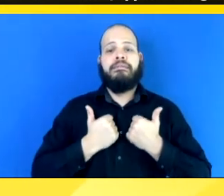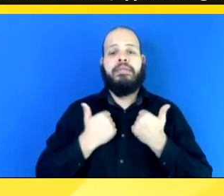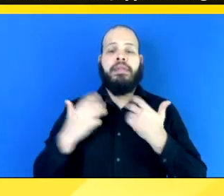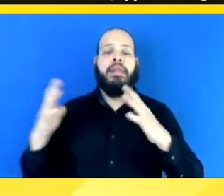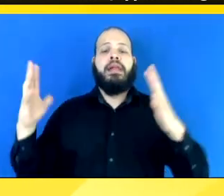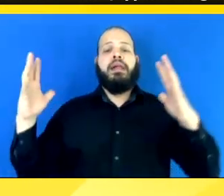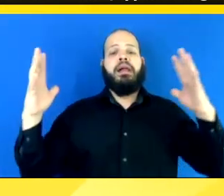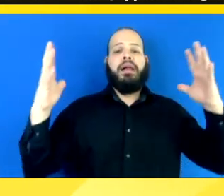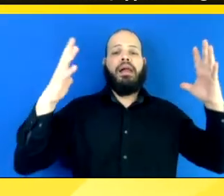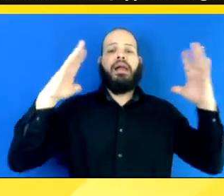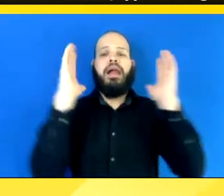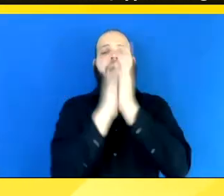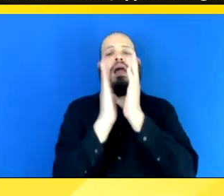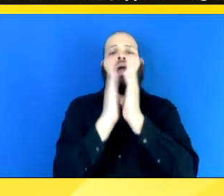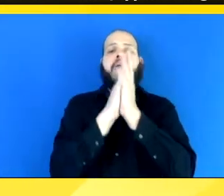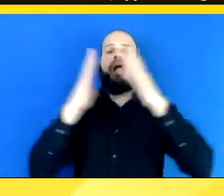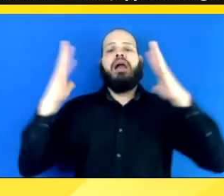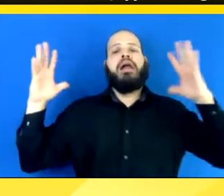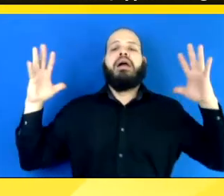Yeah! All right.